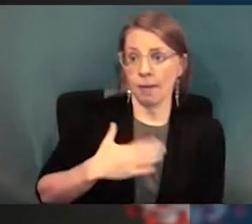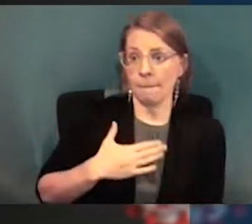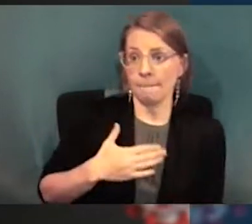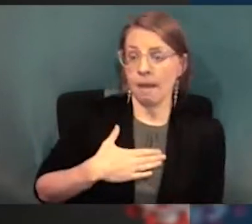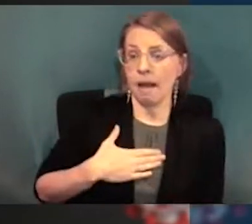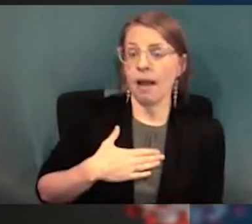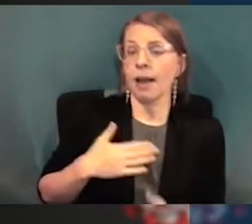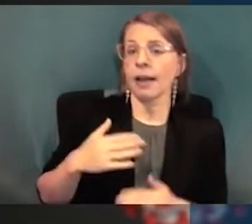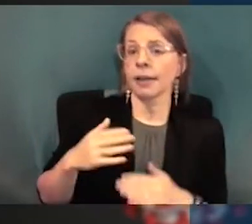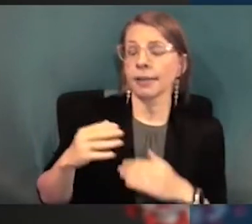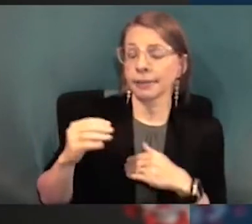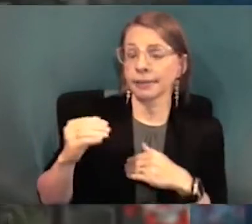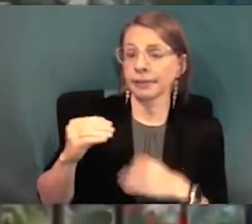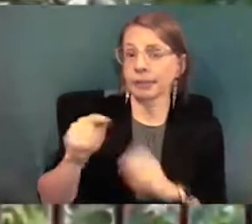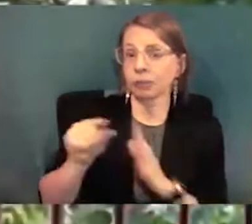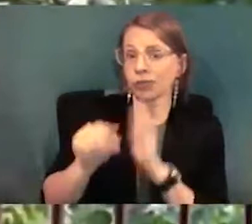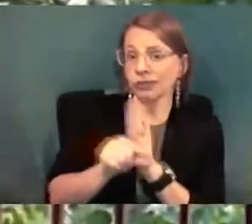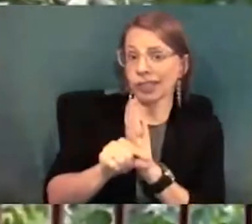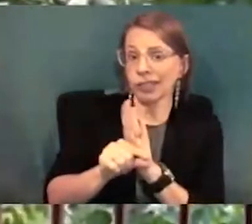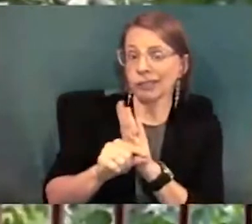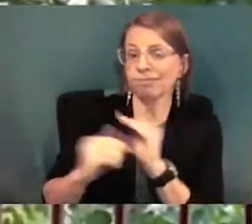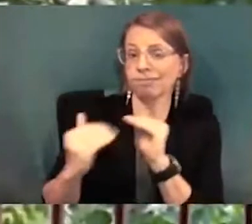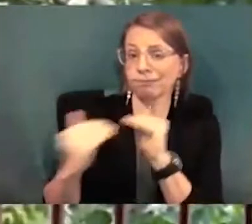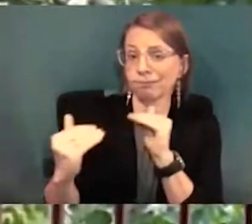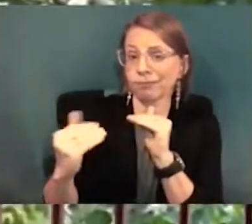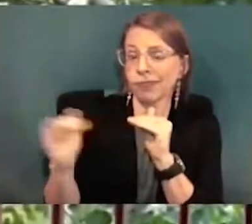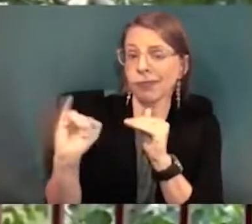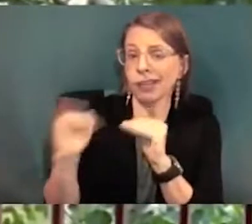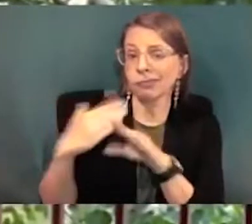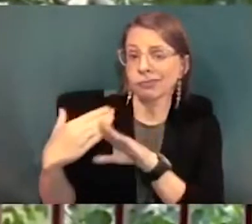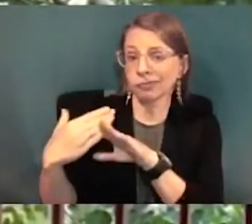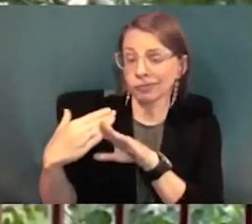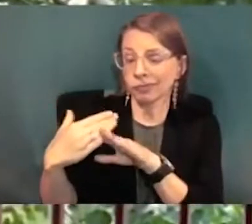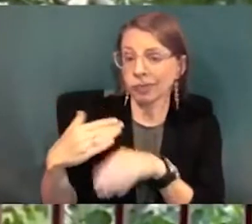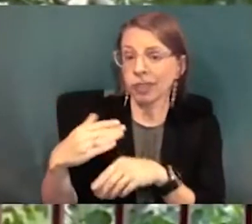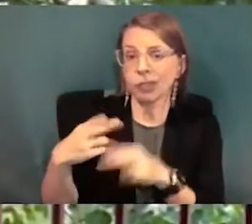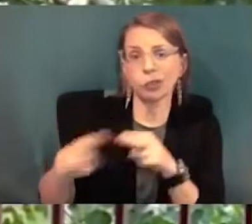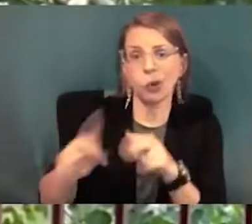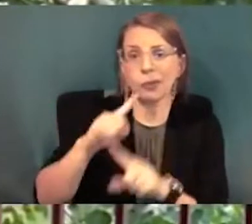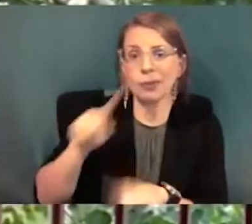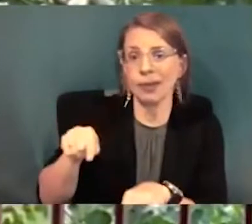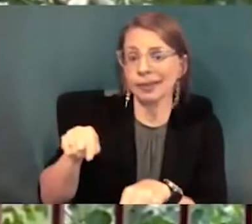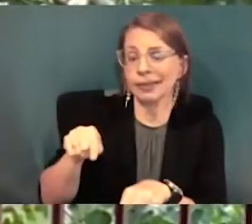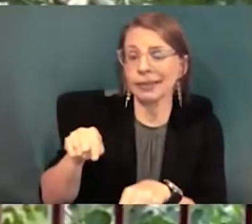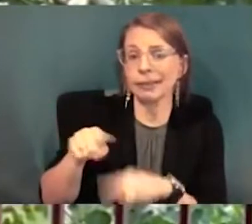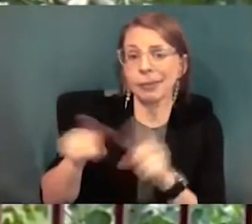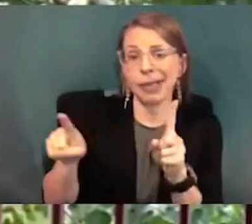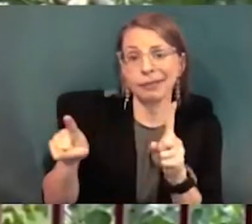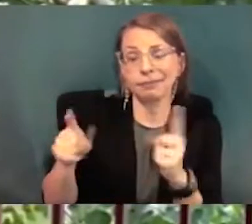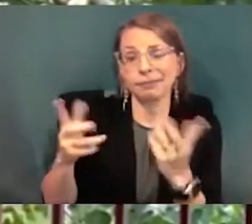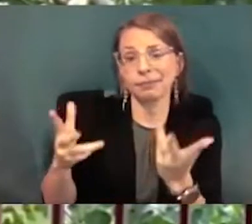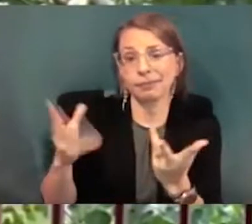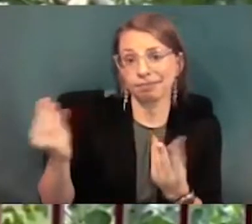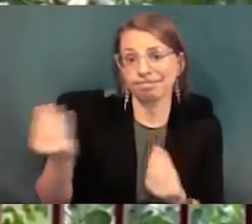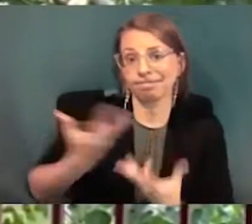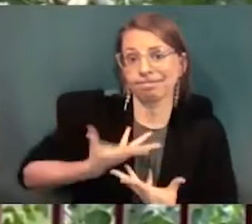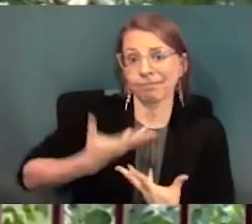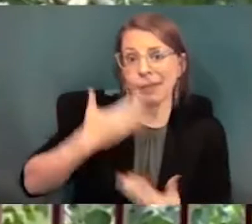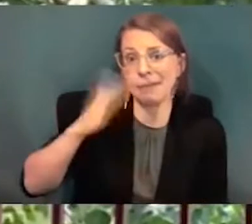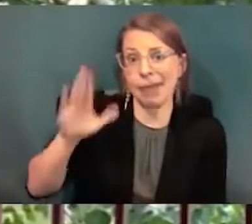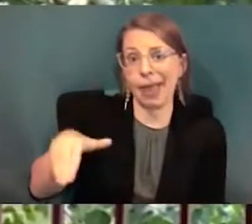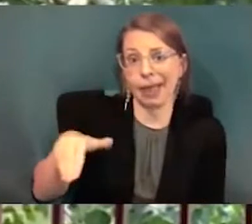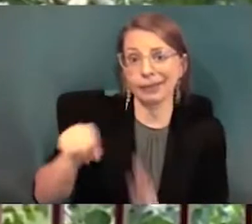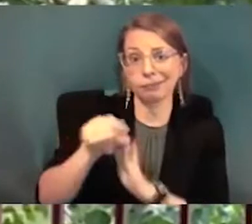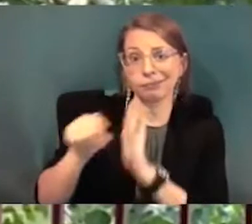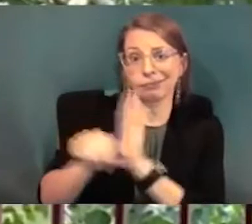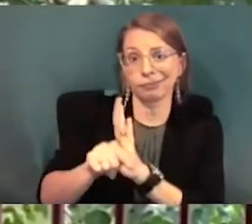Springfield yesterday, and really it was a short response, and it basically was, it's bad down there. And then I